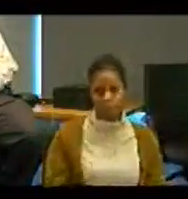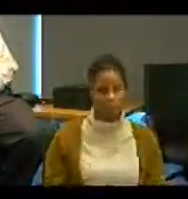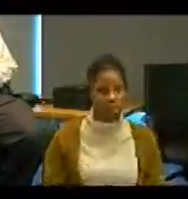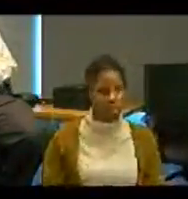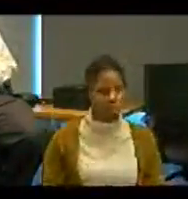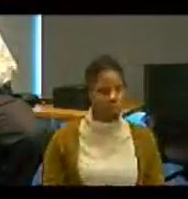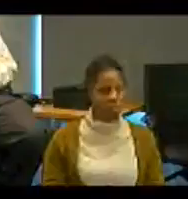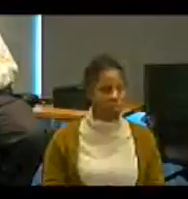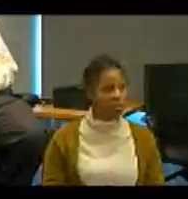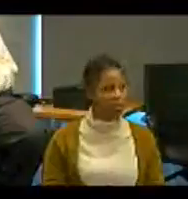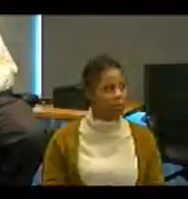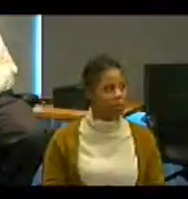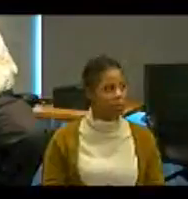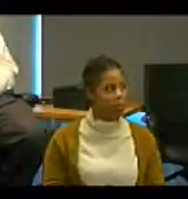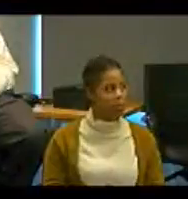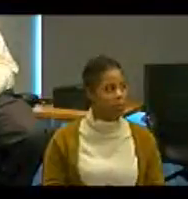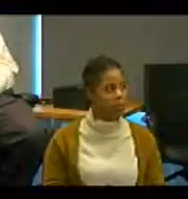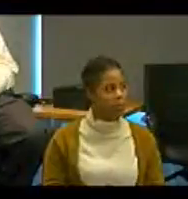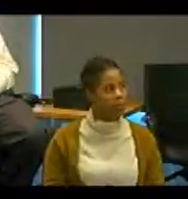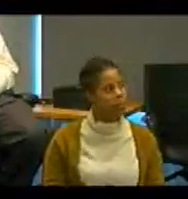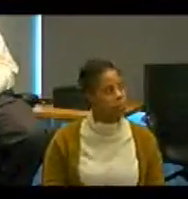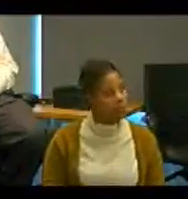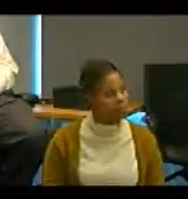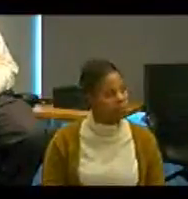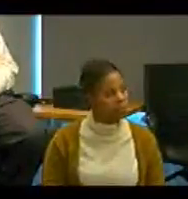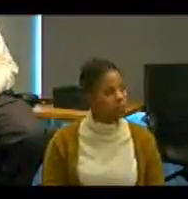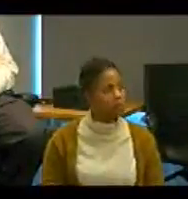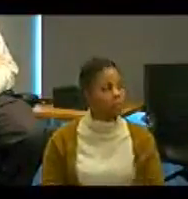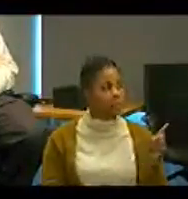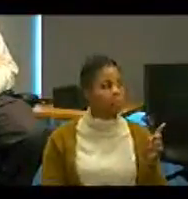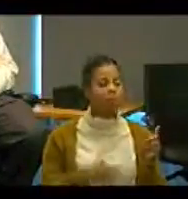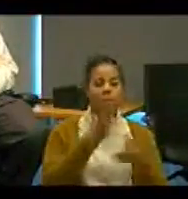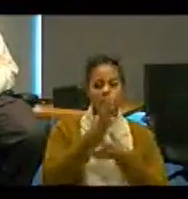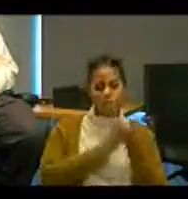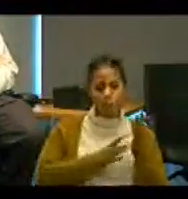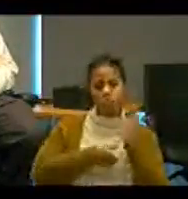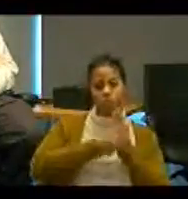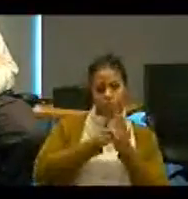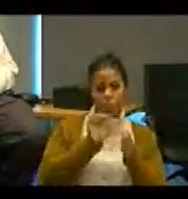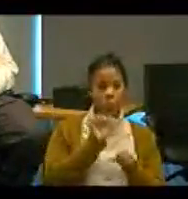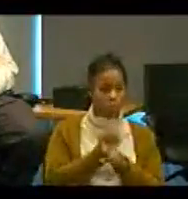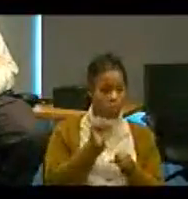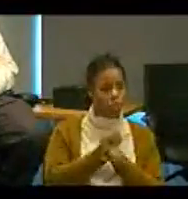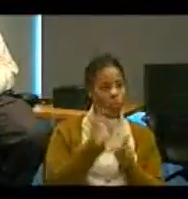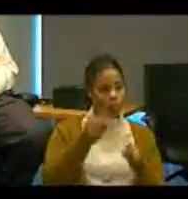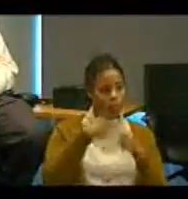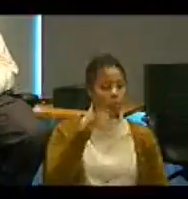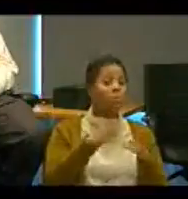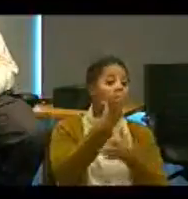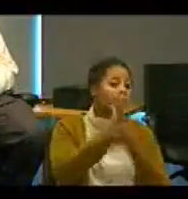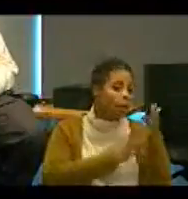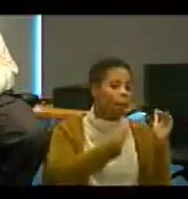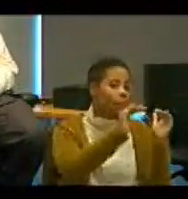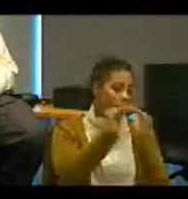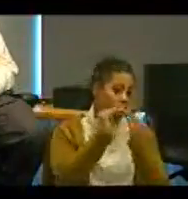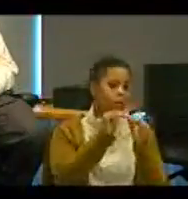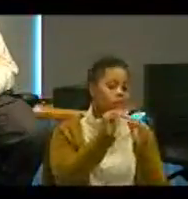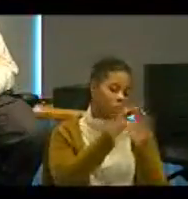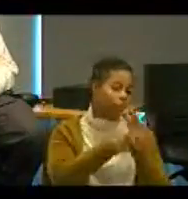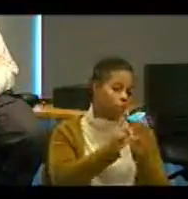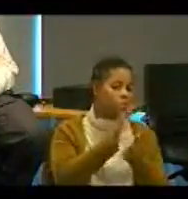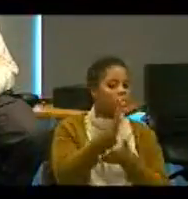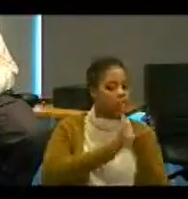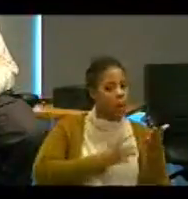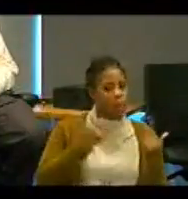Next slide, please. I'll just be reviewing some of the peer-reviewed work that we've been conducting, most of which is peer-reviewed, some of which is currently going through peer review in regards